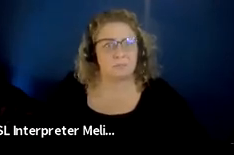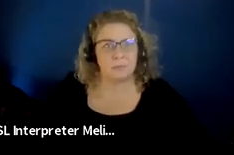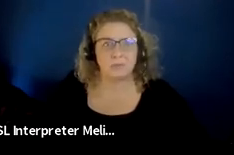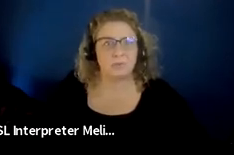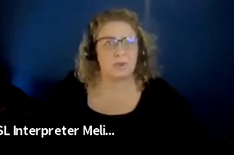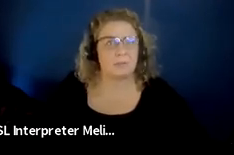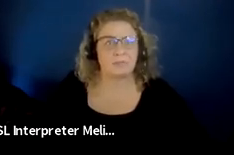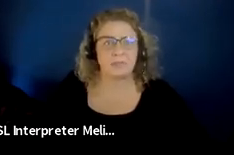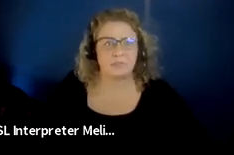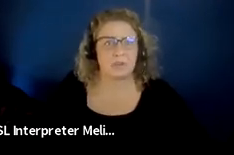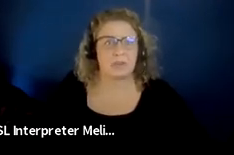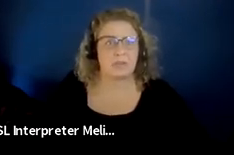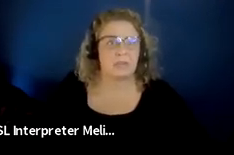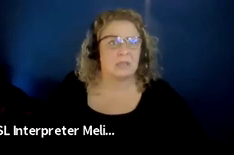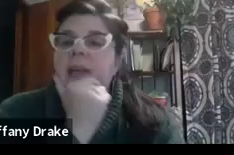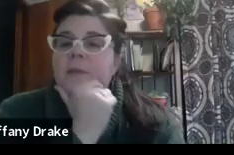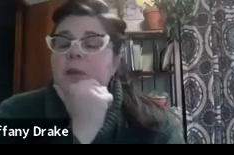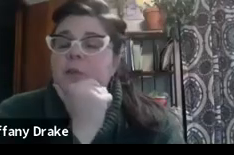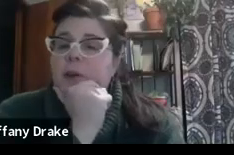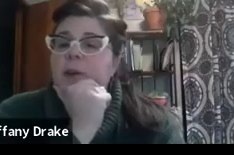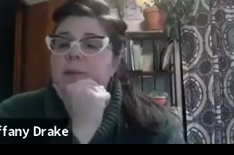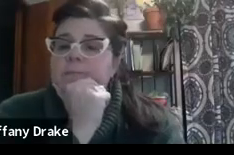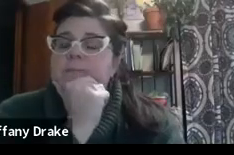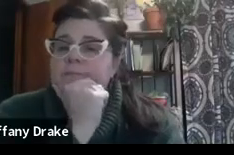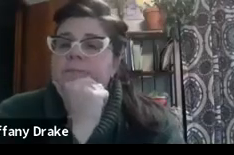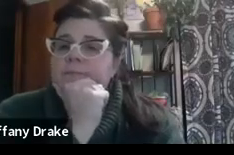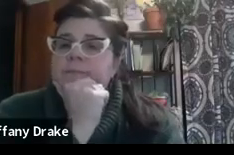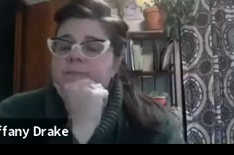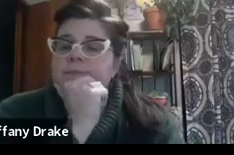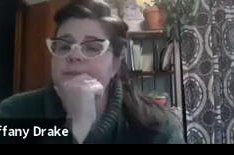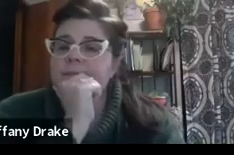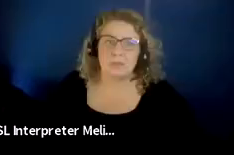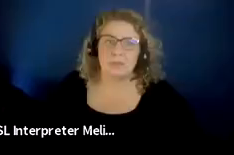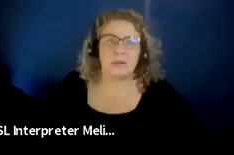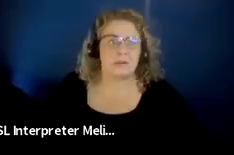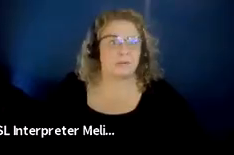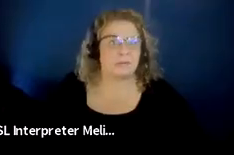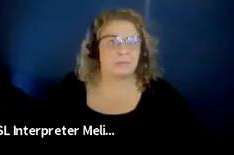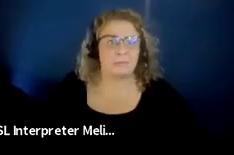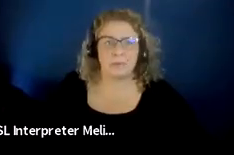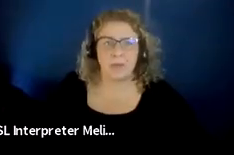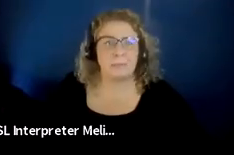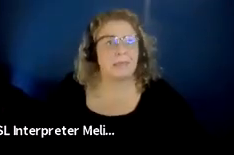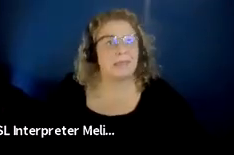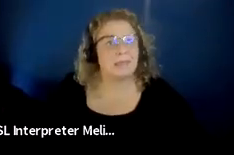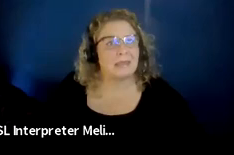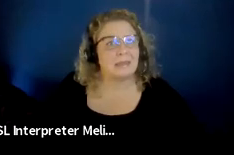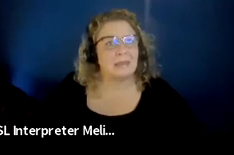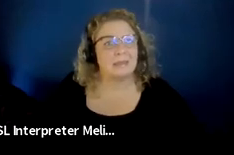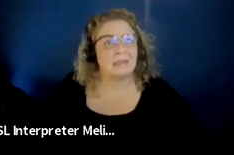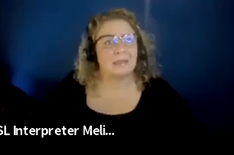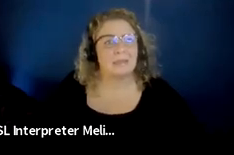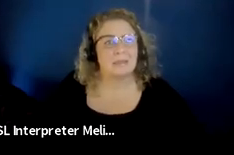It's incredibly frustrating. That is frustrating. So, you know, they're coming